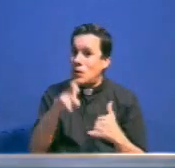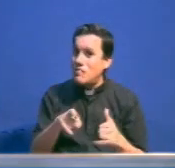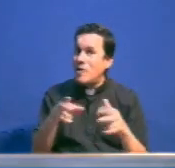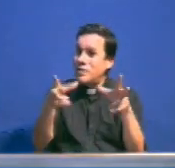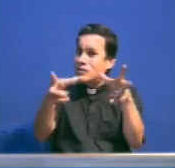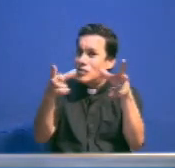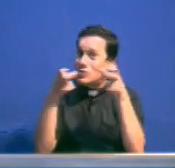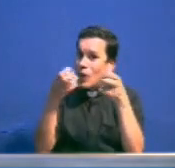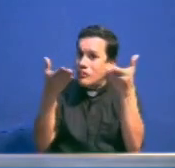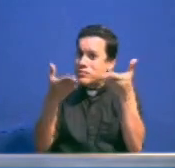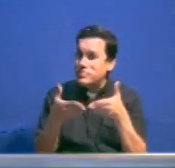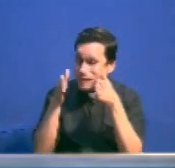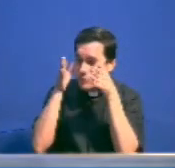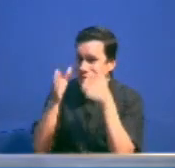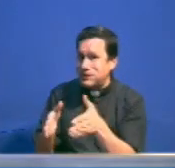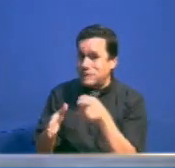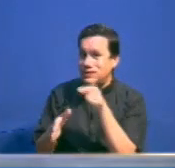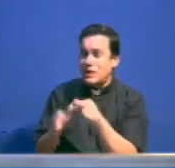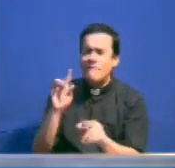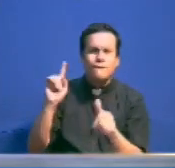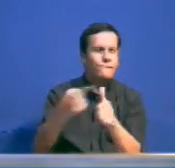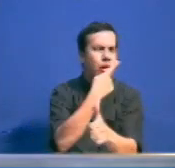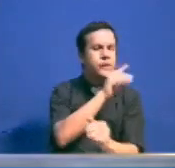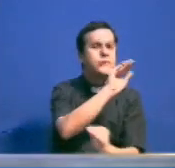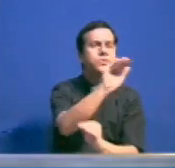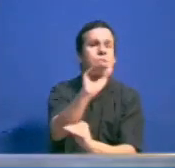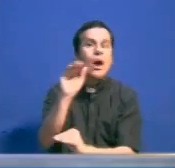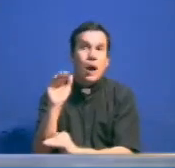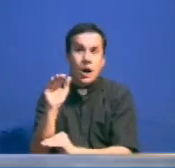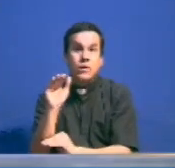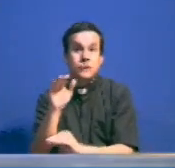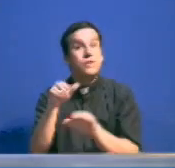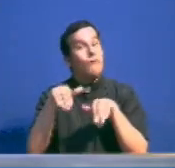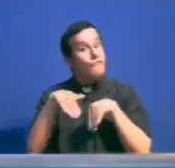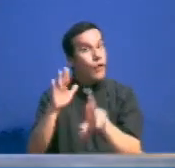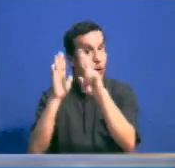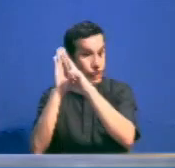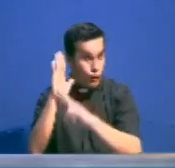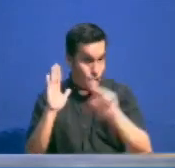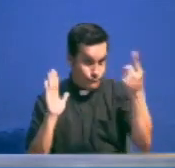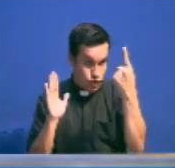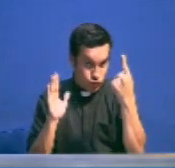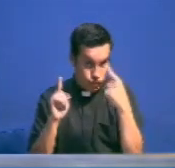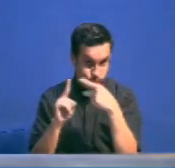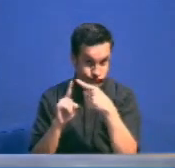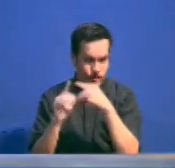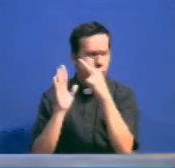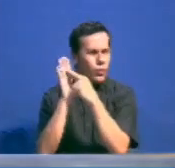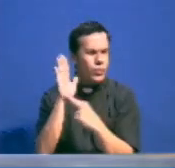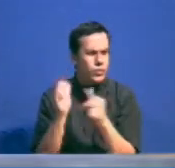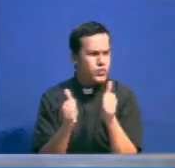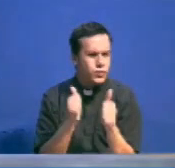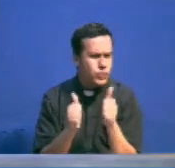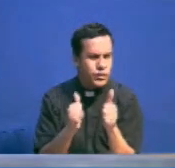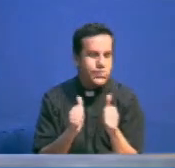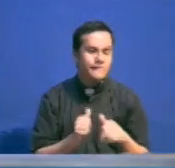ourselves. First of all, to ask you to act according to the instructions of the Minister